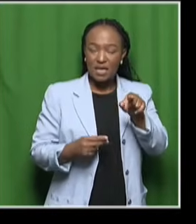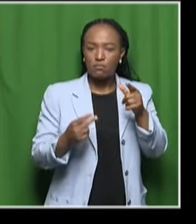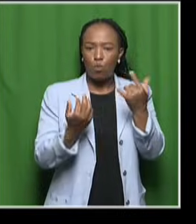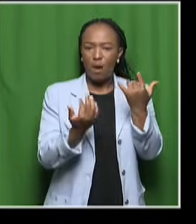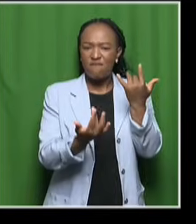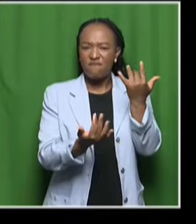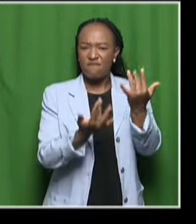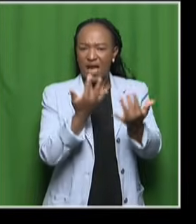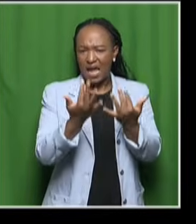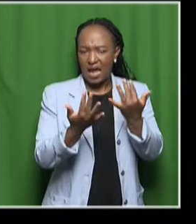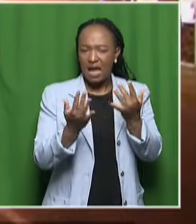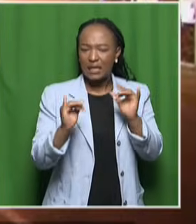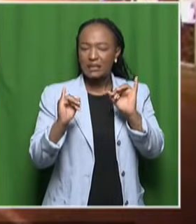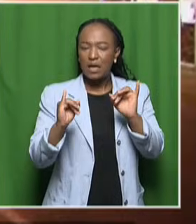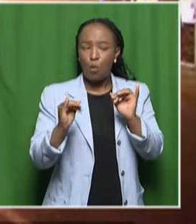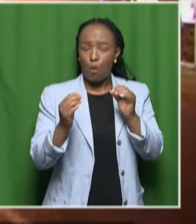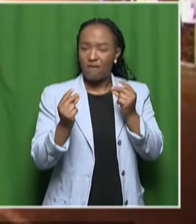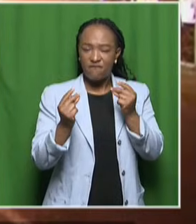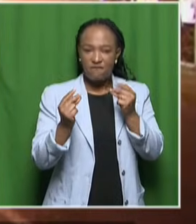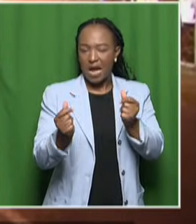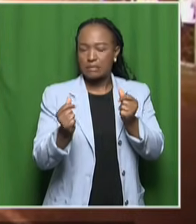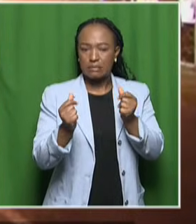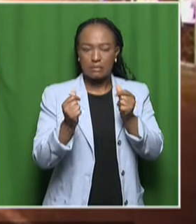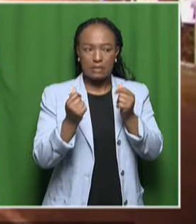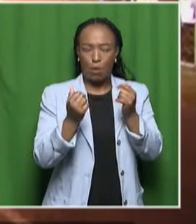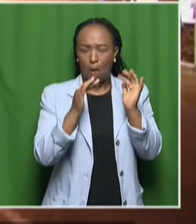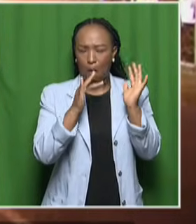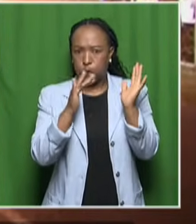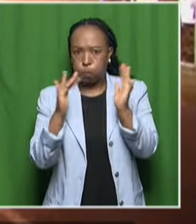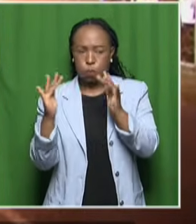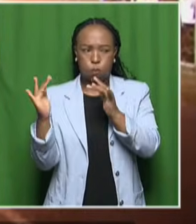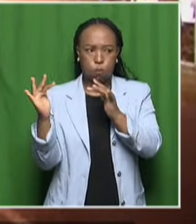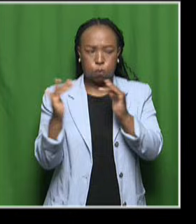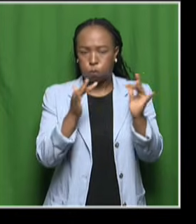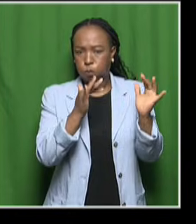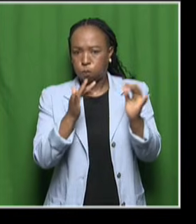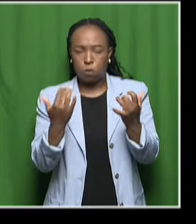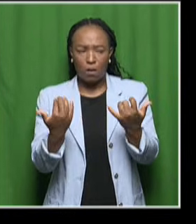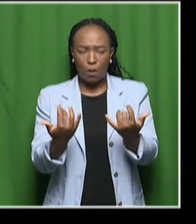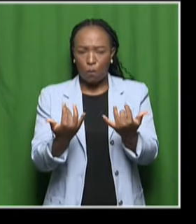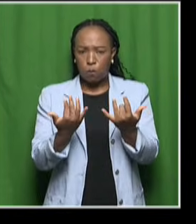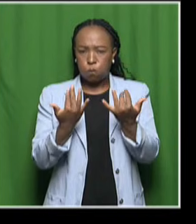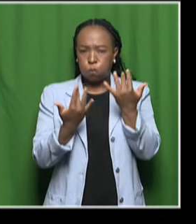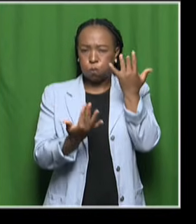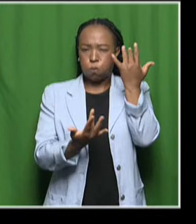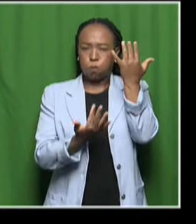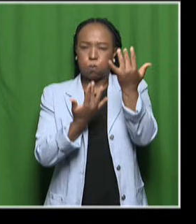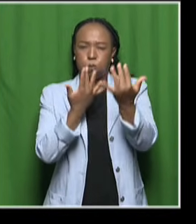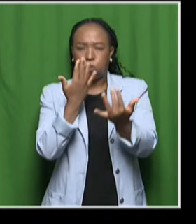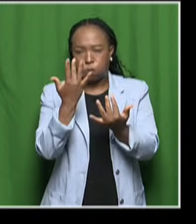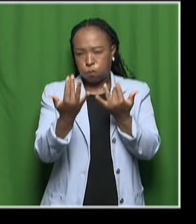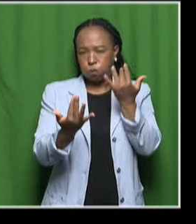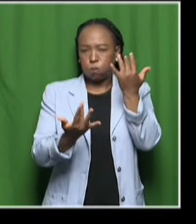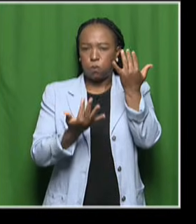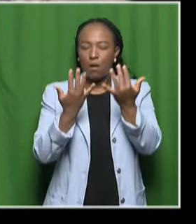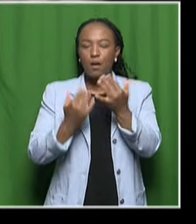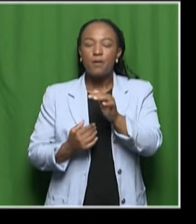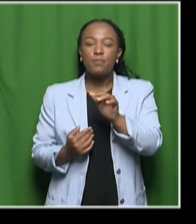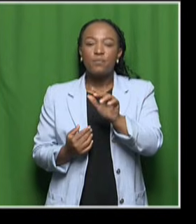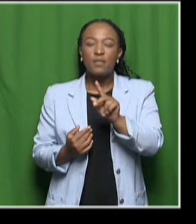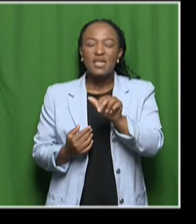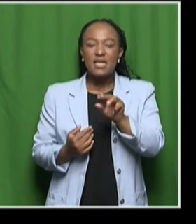direction and speed at large. Let's cross to Kim Daniels on the line for an update. Kim, a very good morning. Thank you for your time